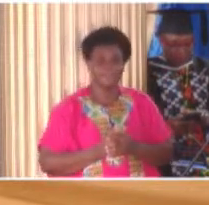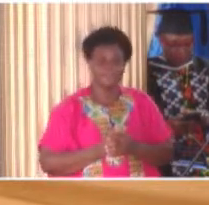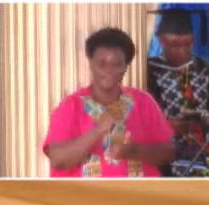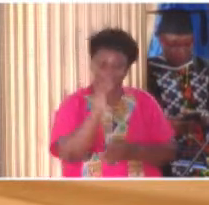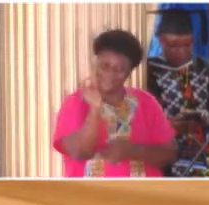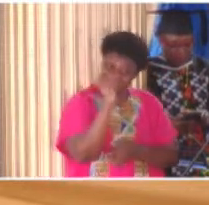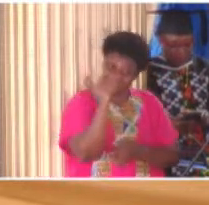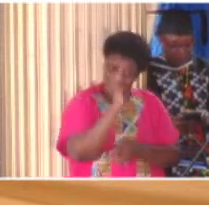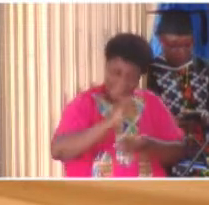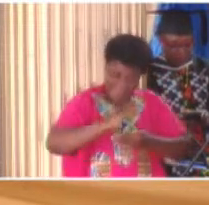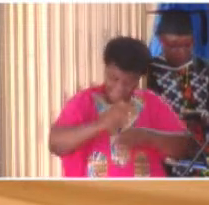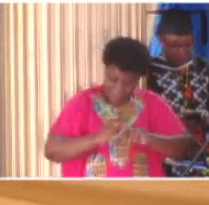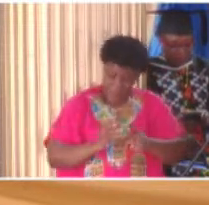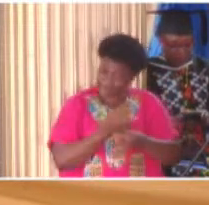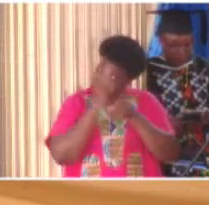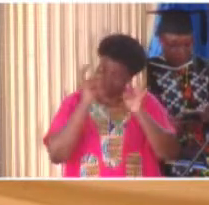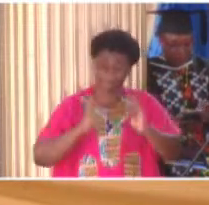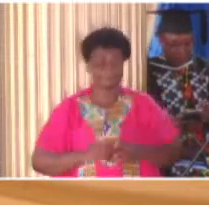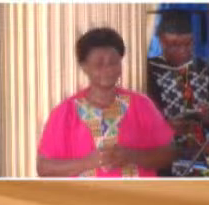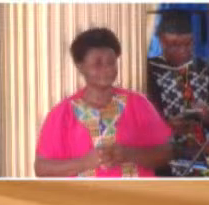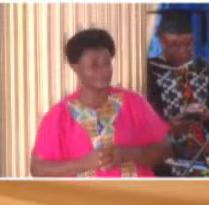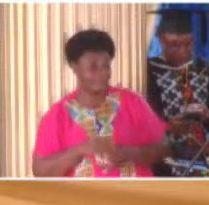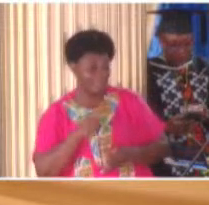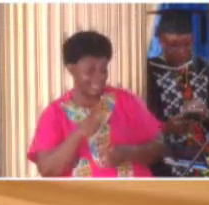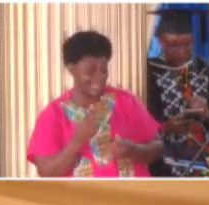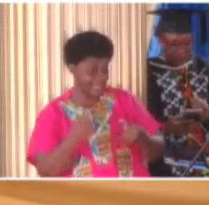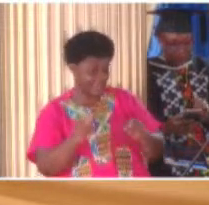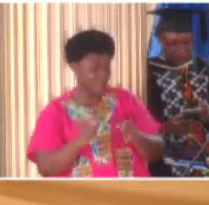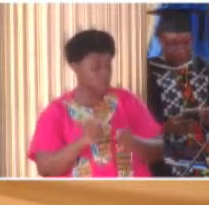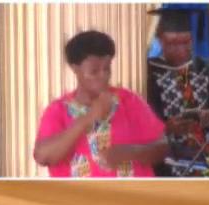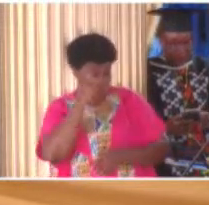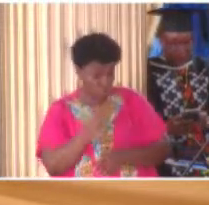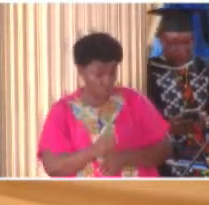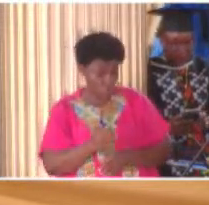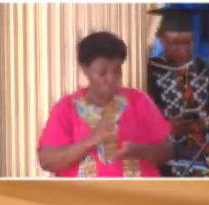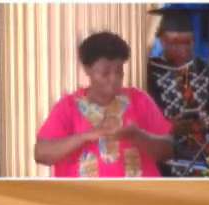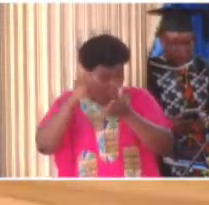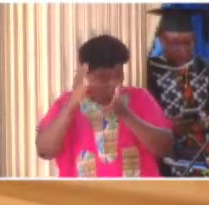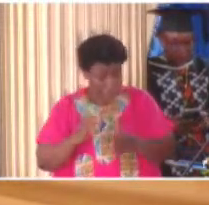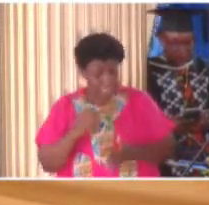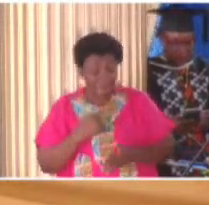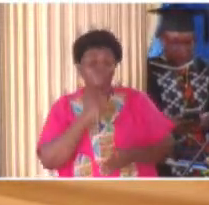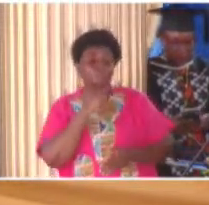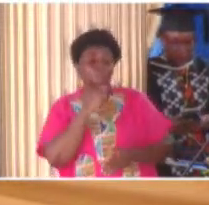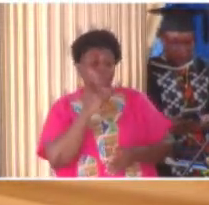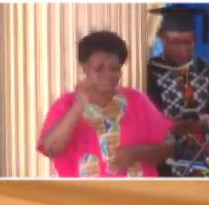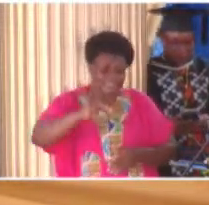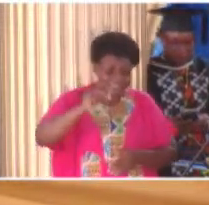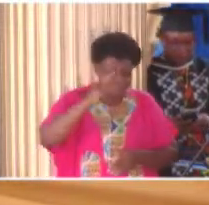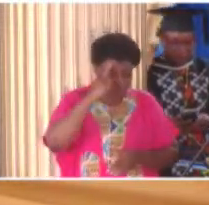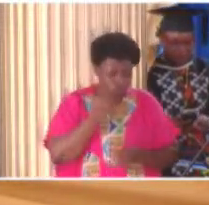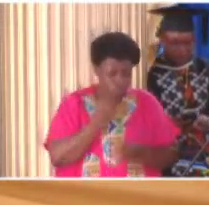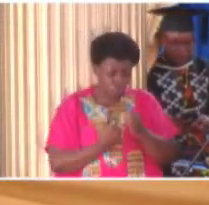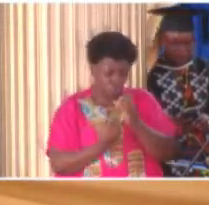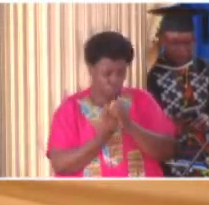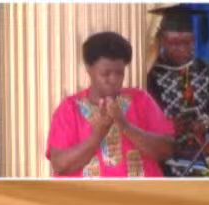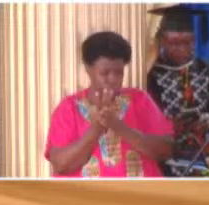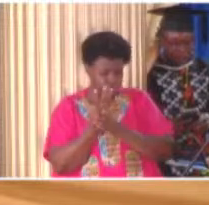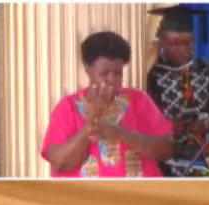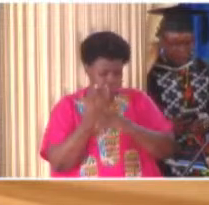500 laptops for free. These efforts ensure that our students have the tools they need to thrive in an increasingly digital